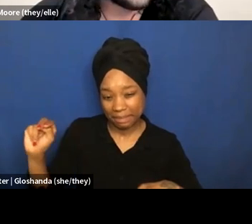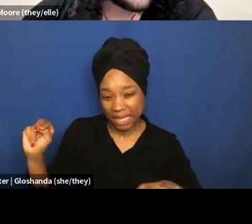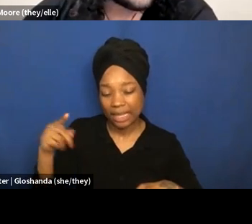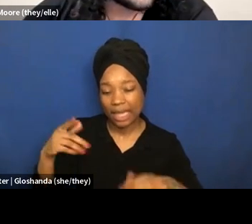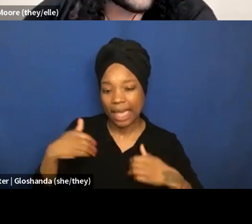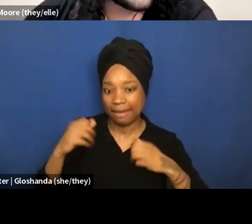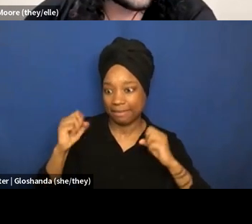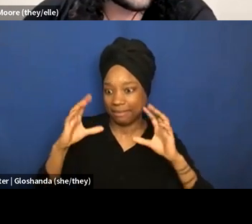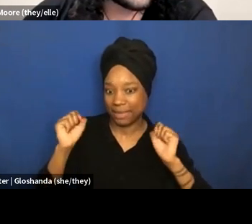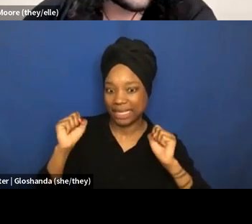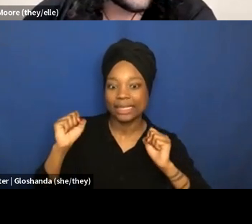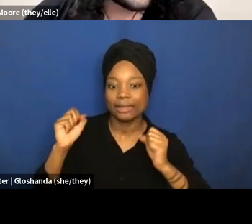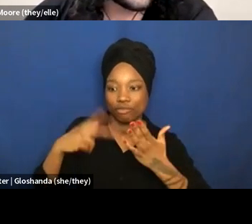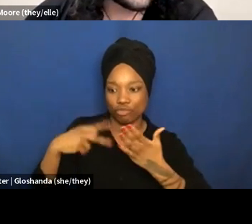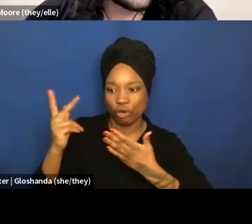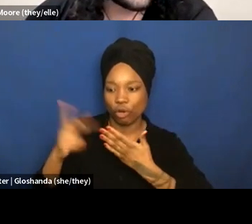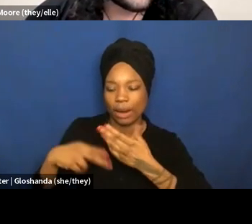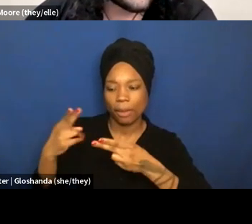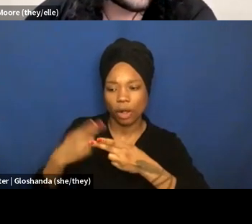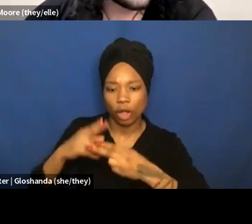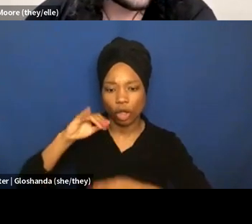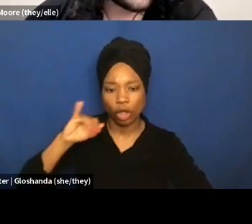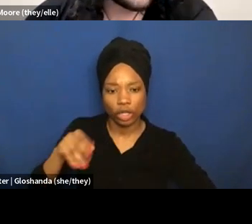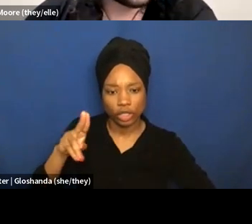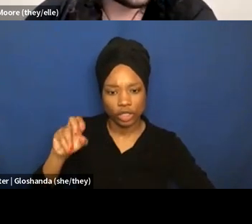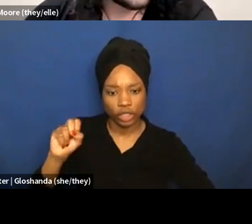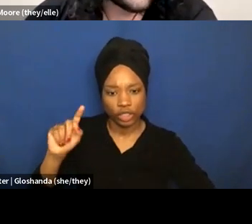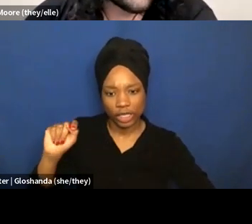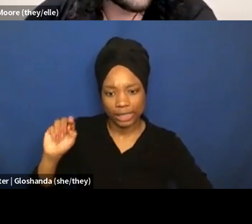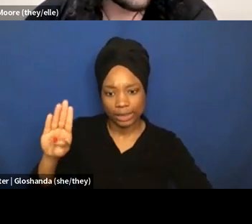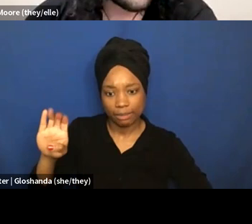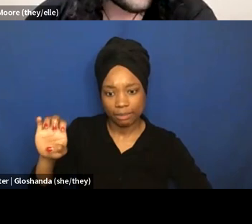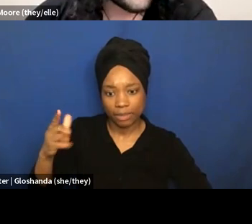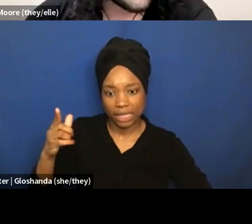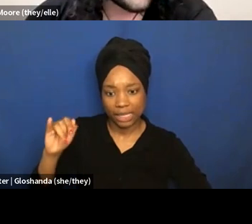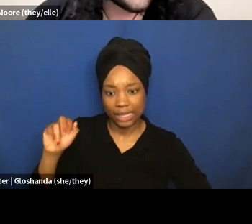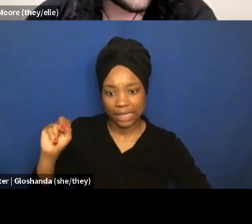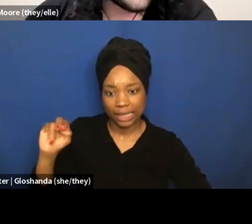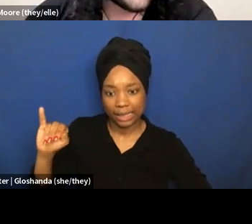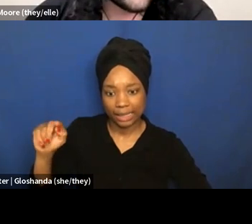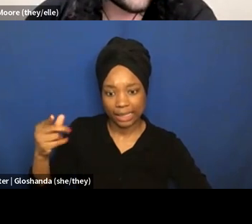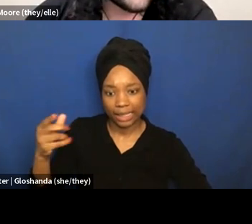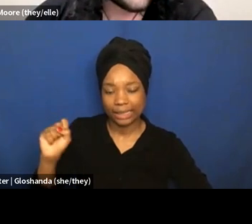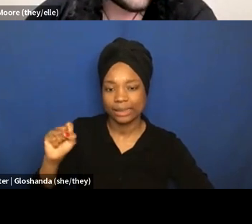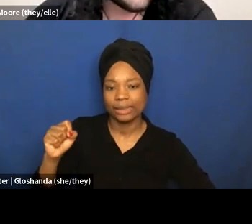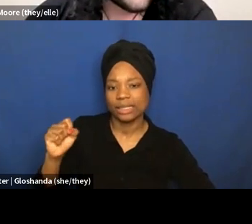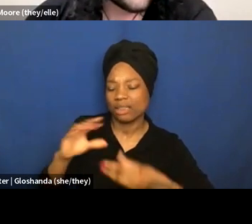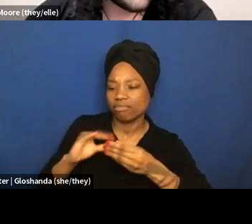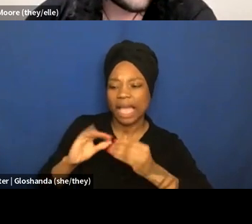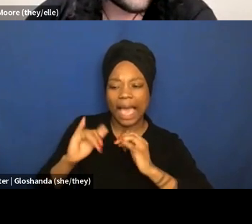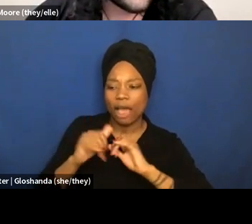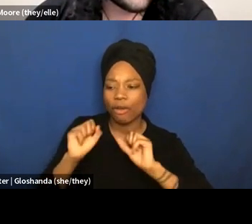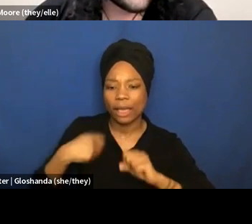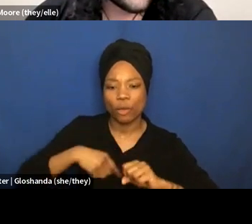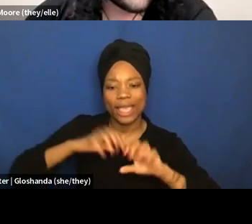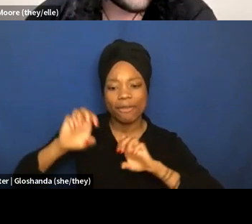Just Beginnings, which is, you know, how can we evaluate progress based on love rather than based on numbers? So really,